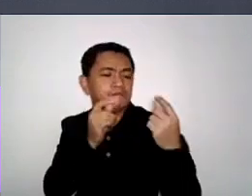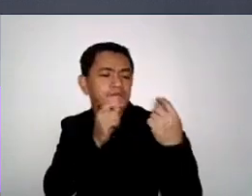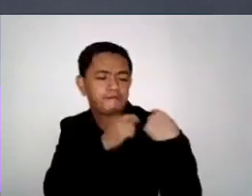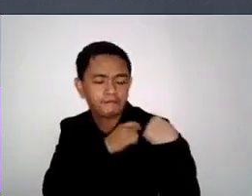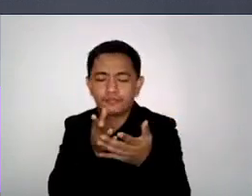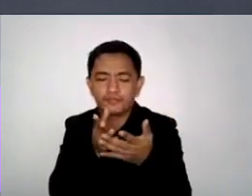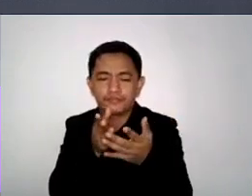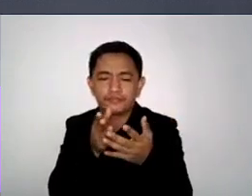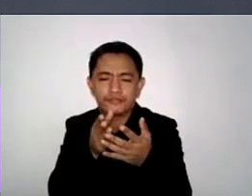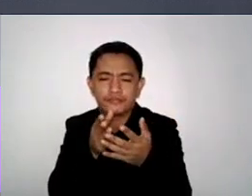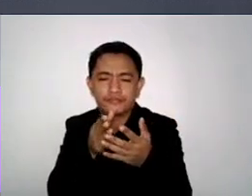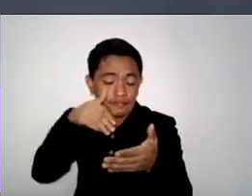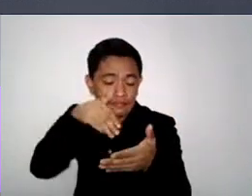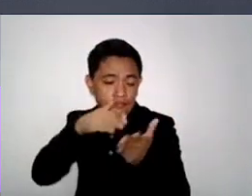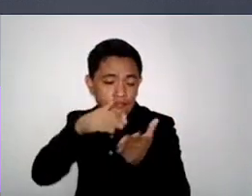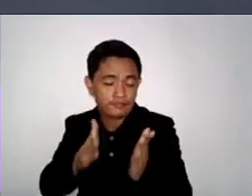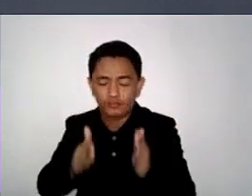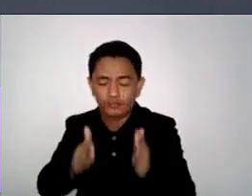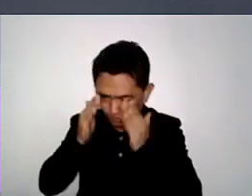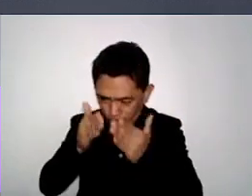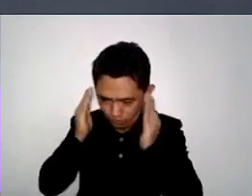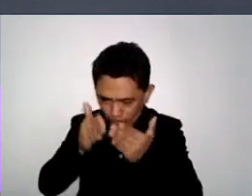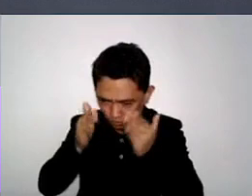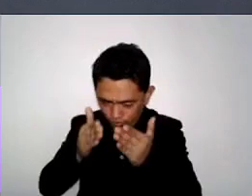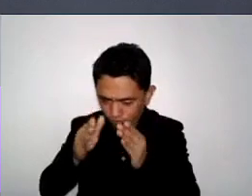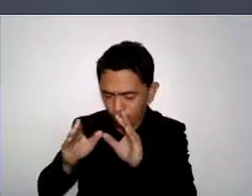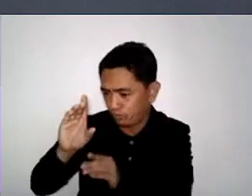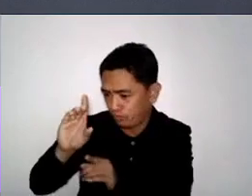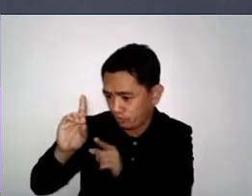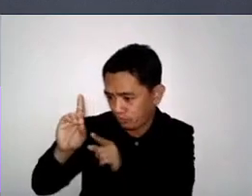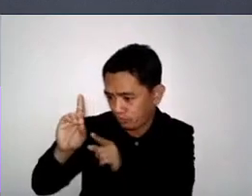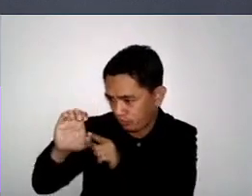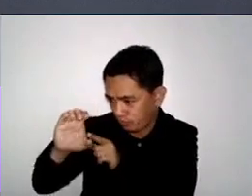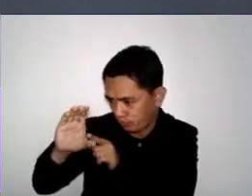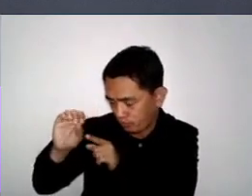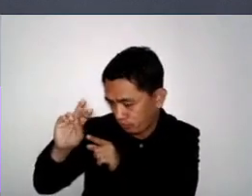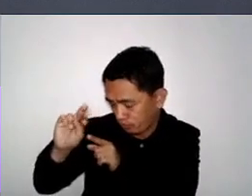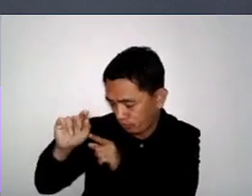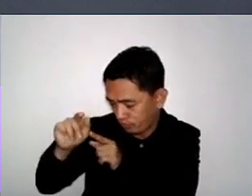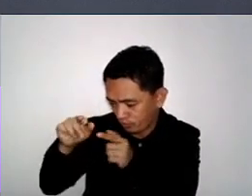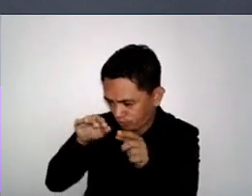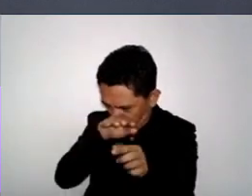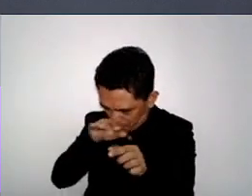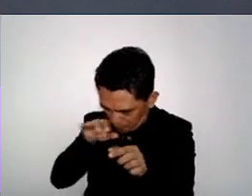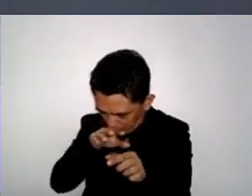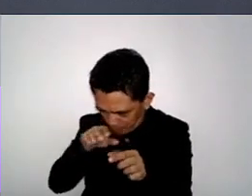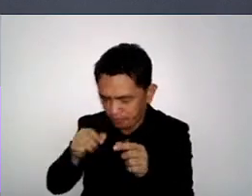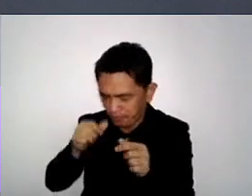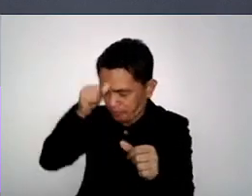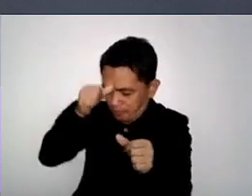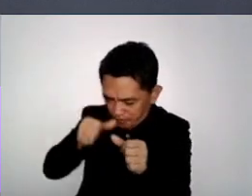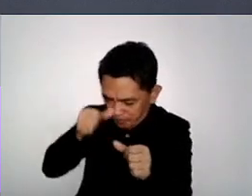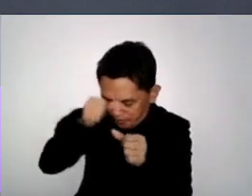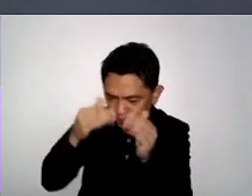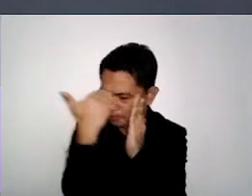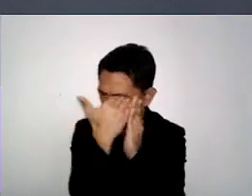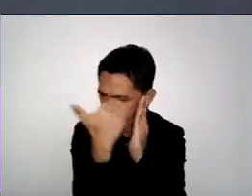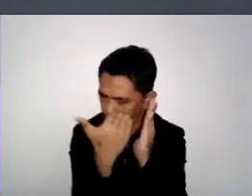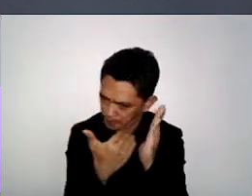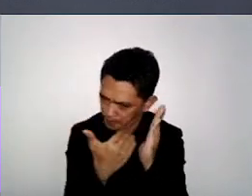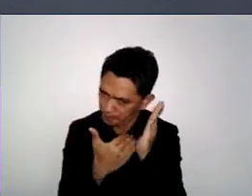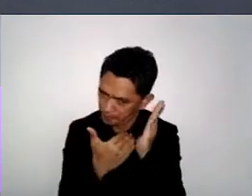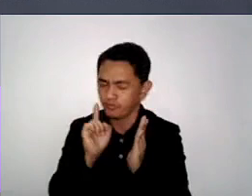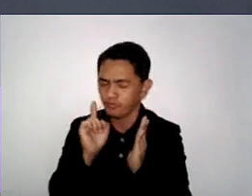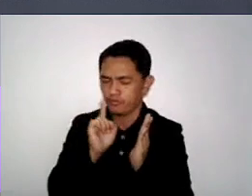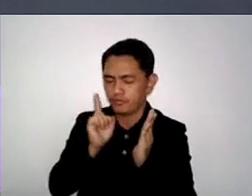to focus more on the decoding part, such that remembering the details and understanding what the target meaning of the text